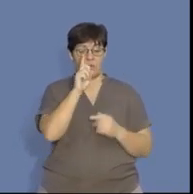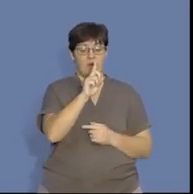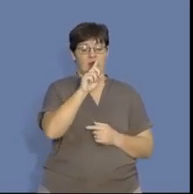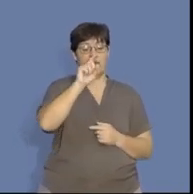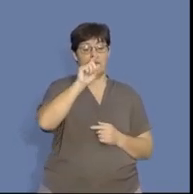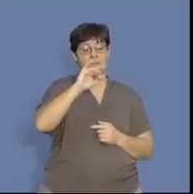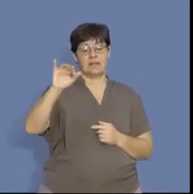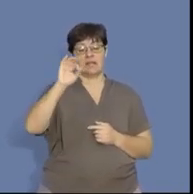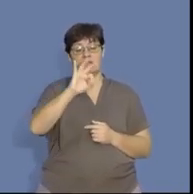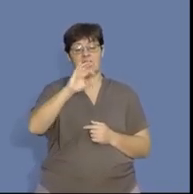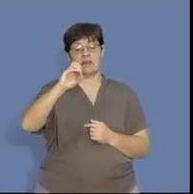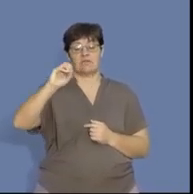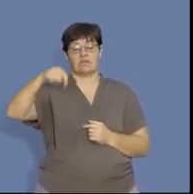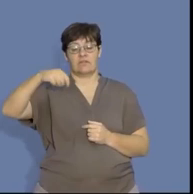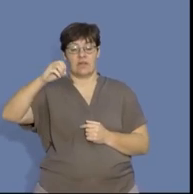is